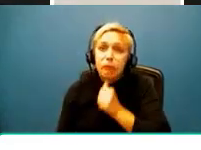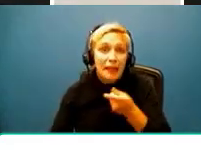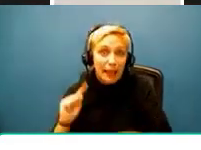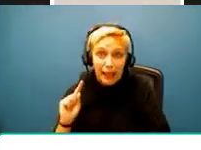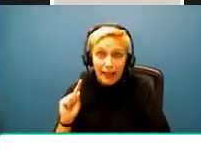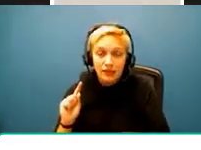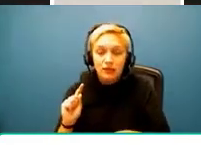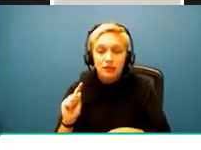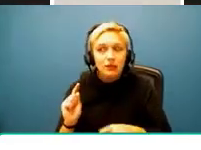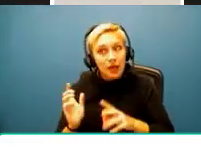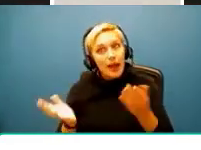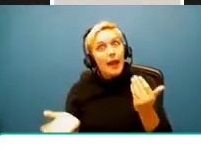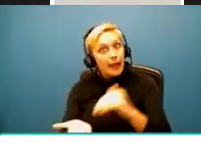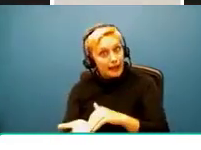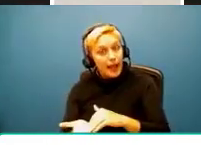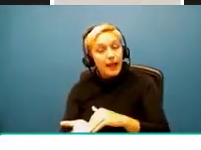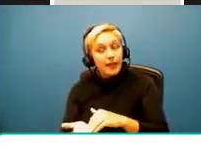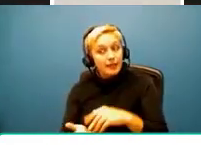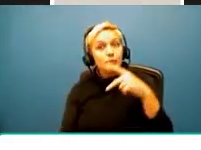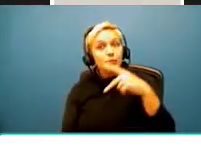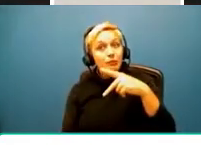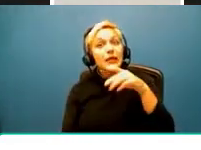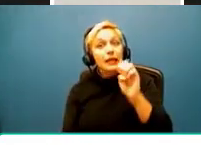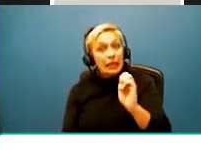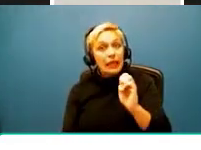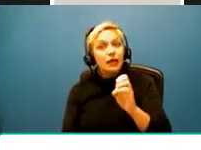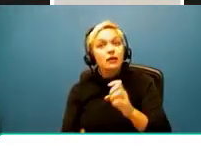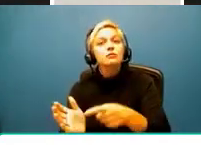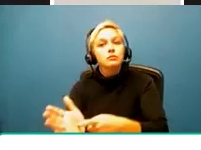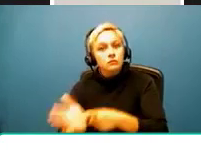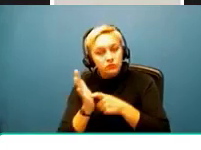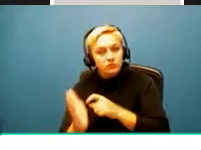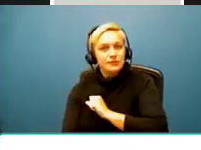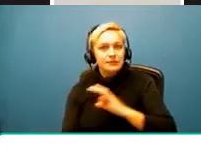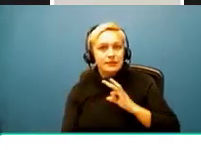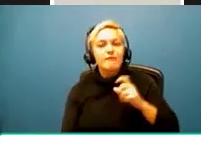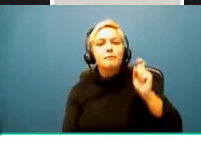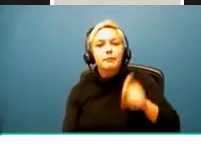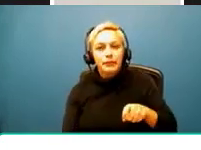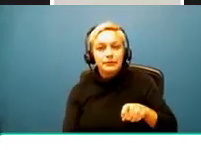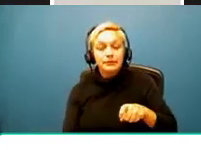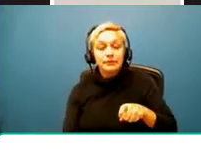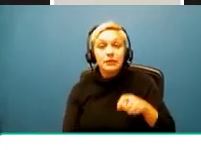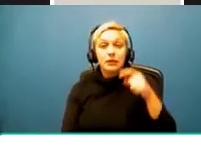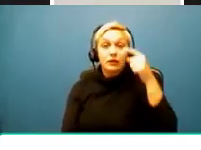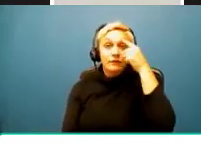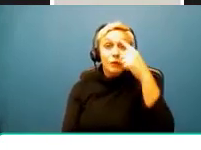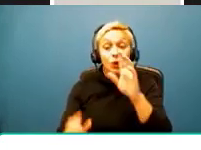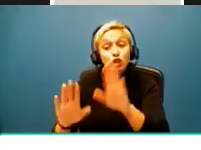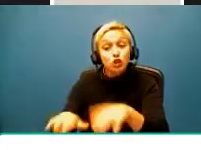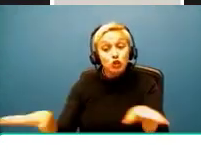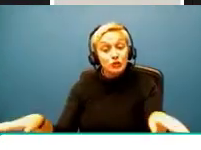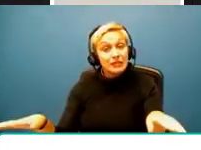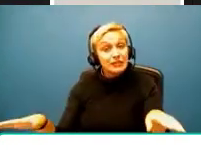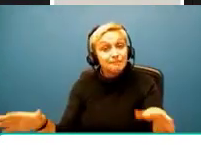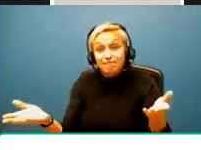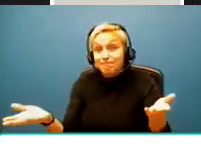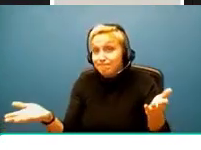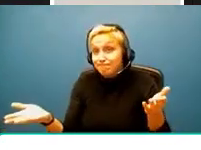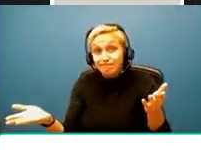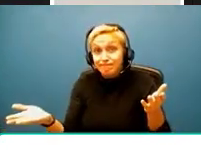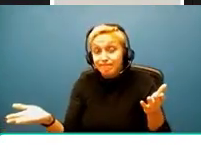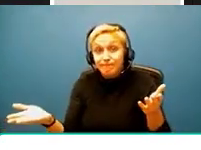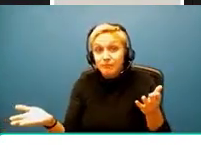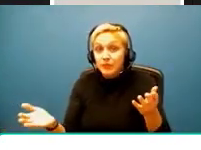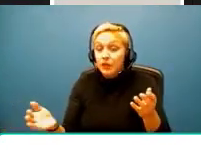again, PPE is for staff to wear. It's not necessarily for students to wear. Someone had asked me, well,